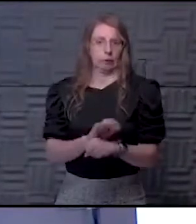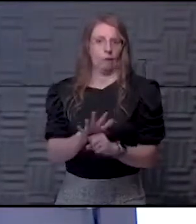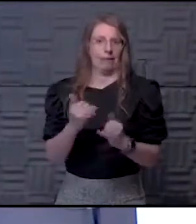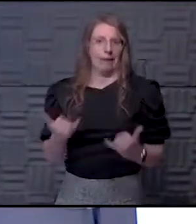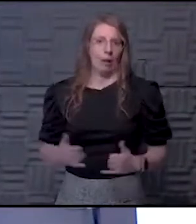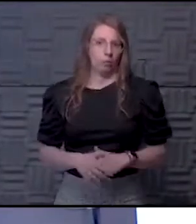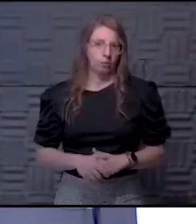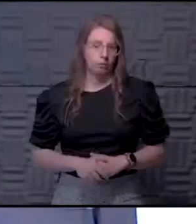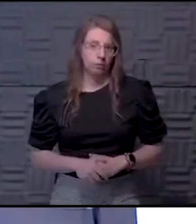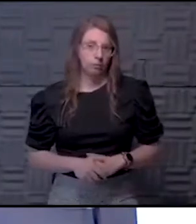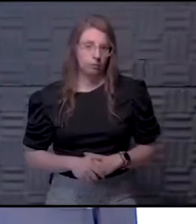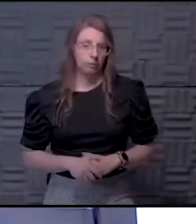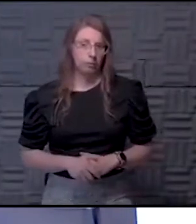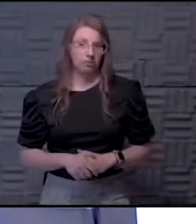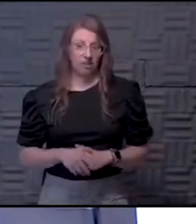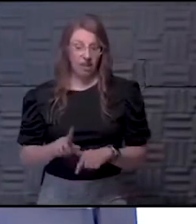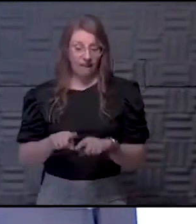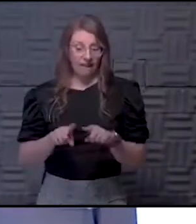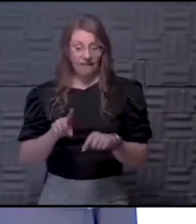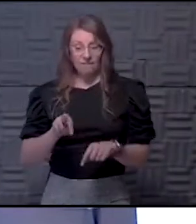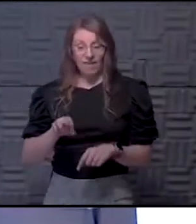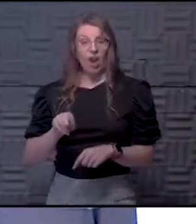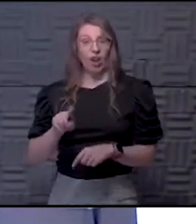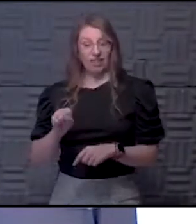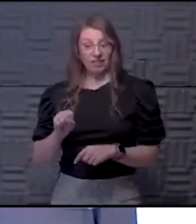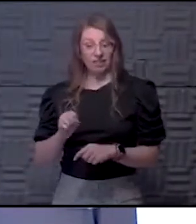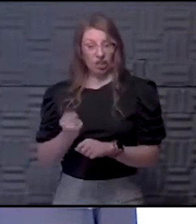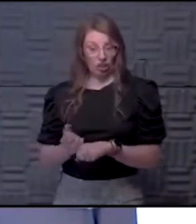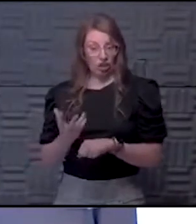now? Is it the variants at work?